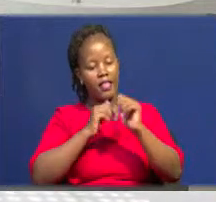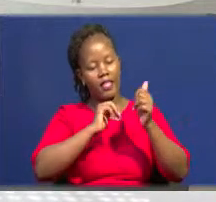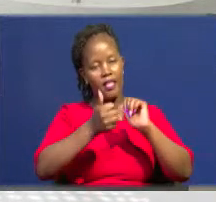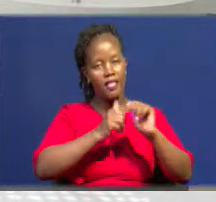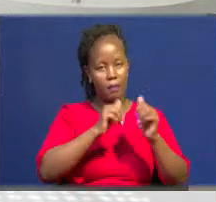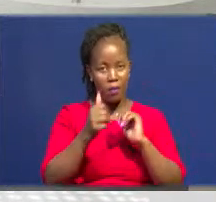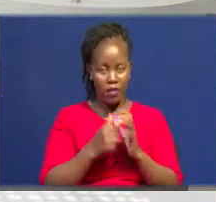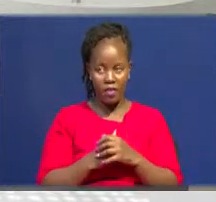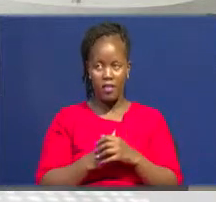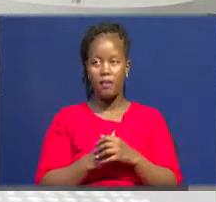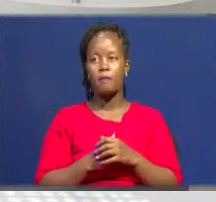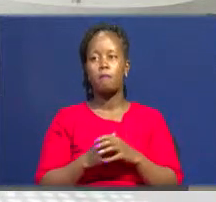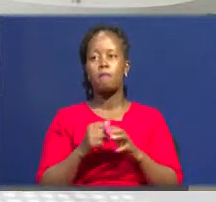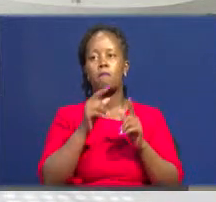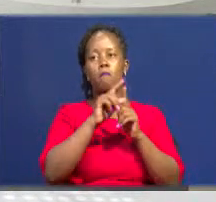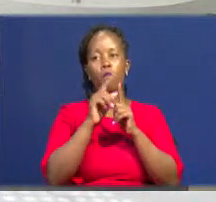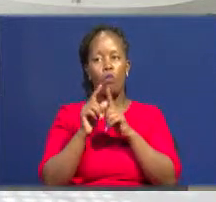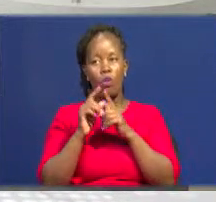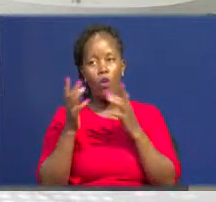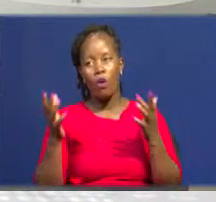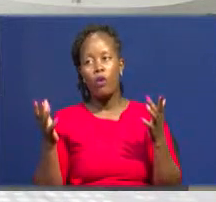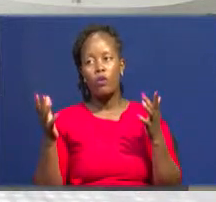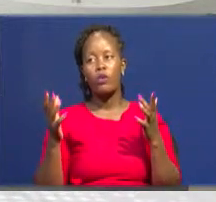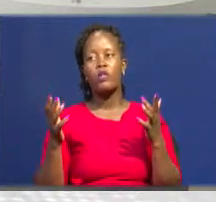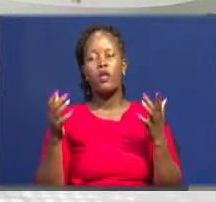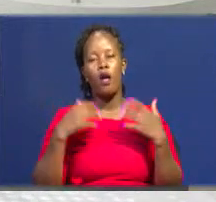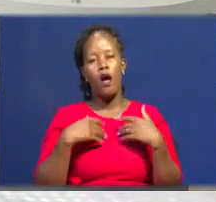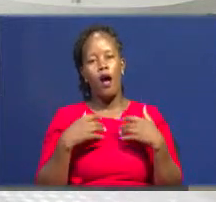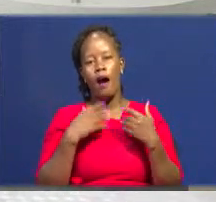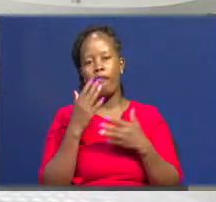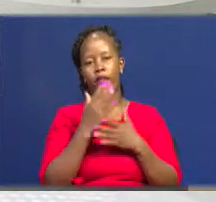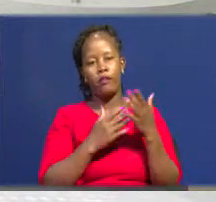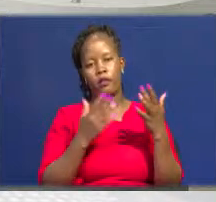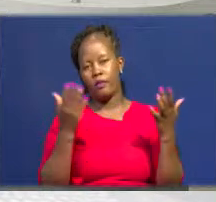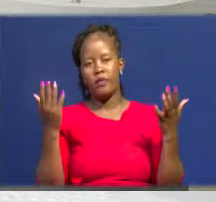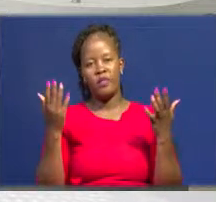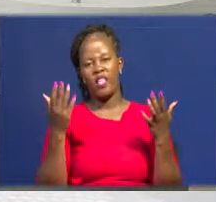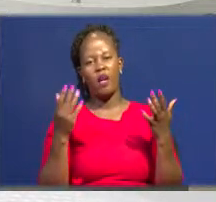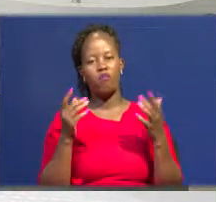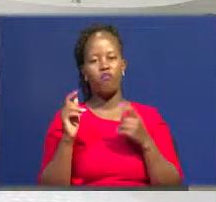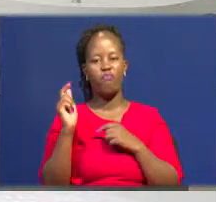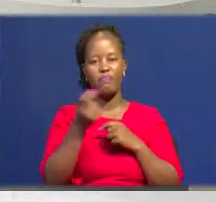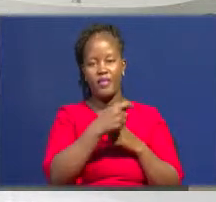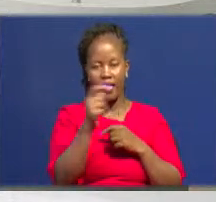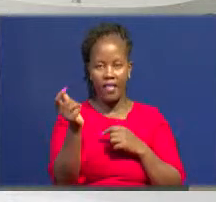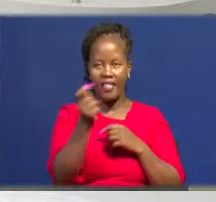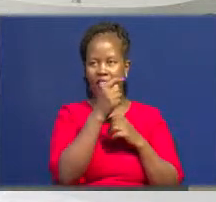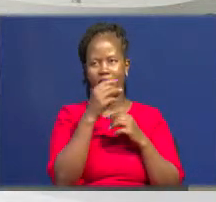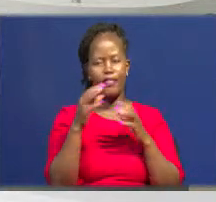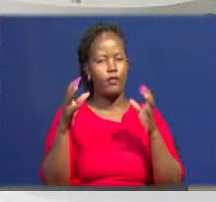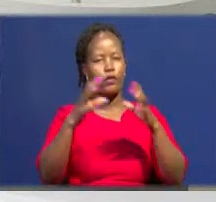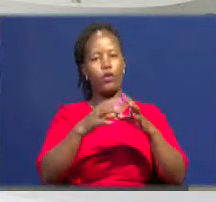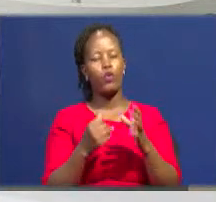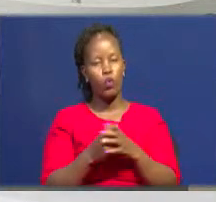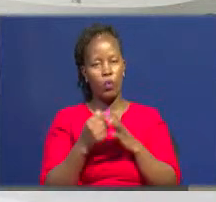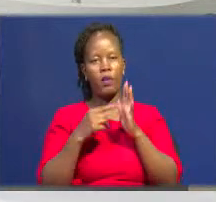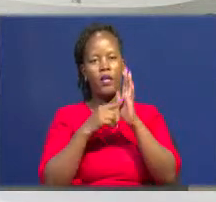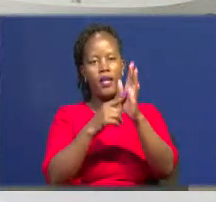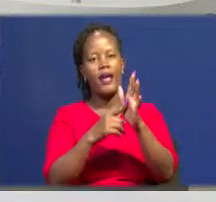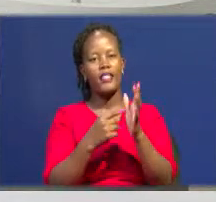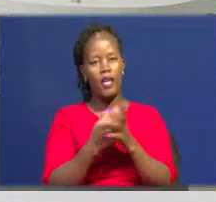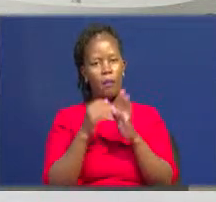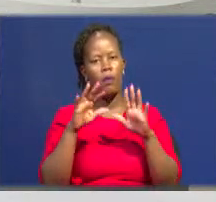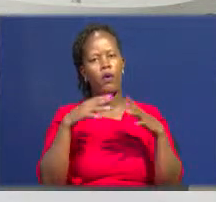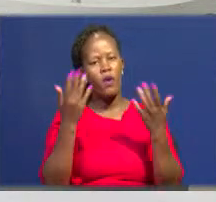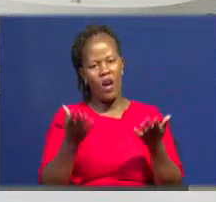I will come to you because of a bias that you've had before coming from the tennis world. How, for example, is